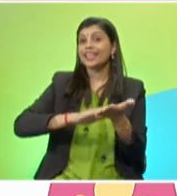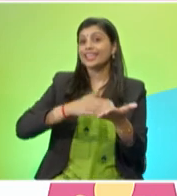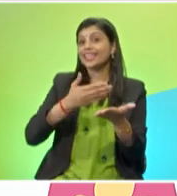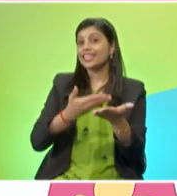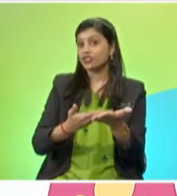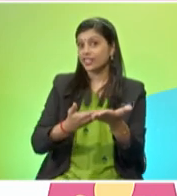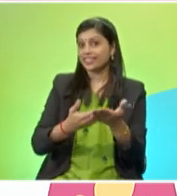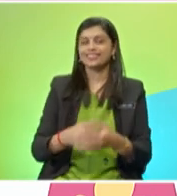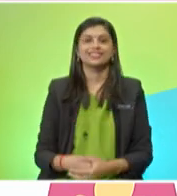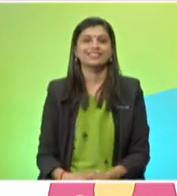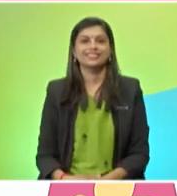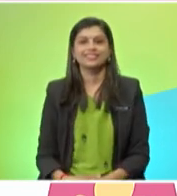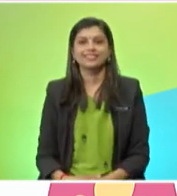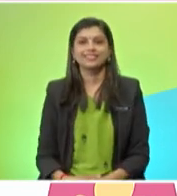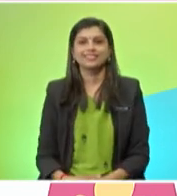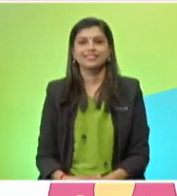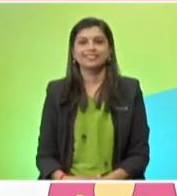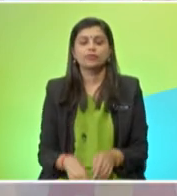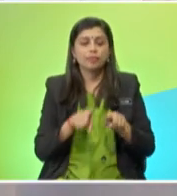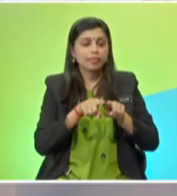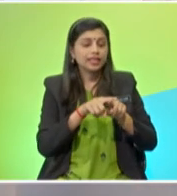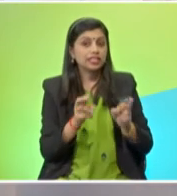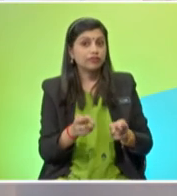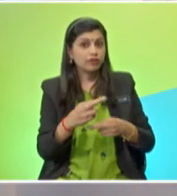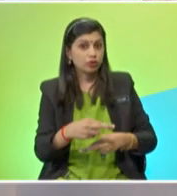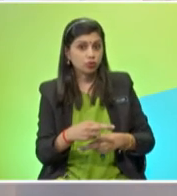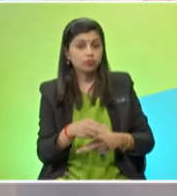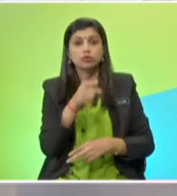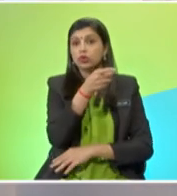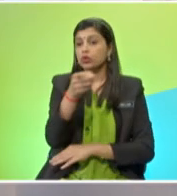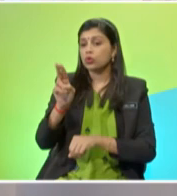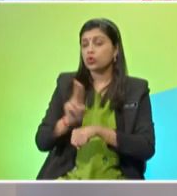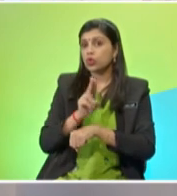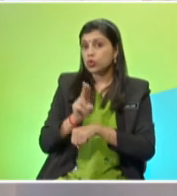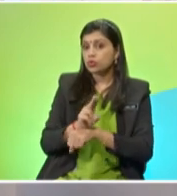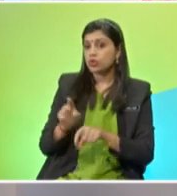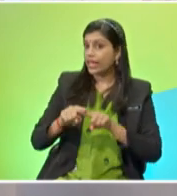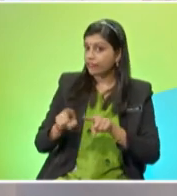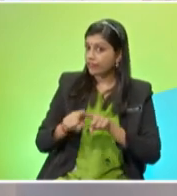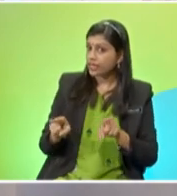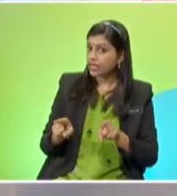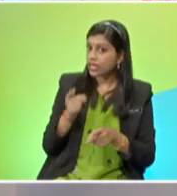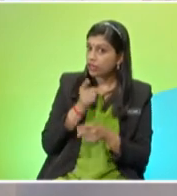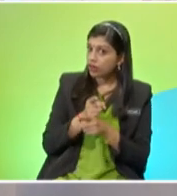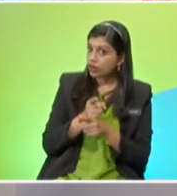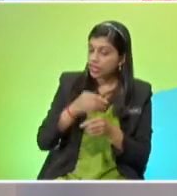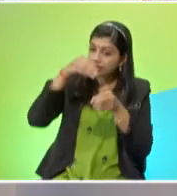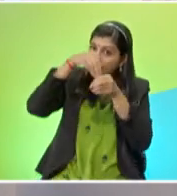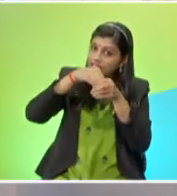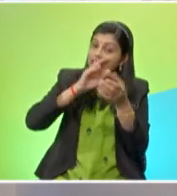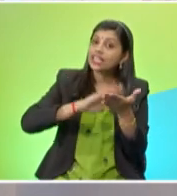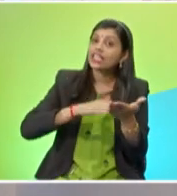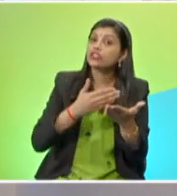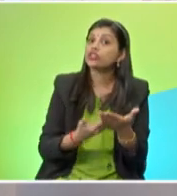the kitchen. So, different rooms will have different uses. Okay, for example, we cook in the kitchen,